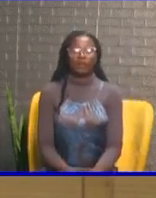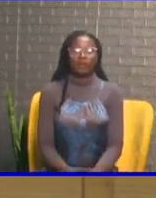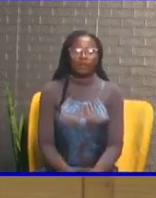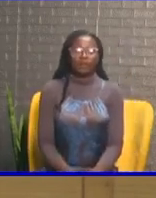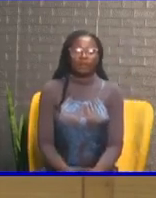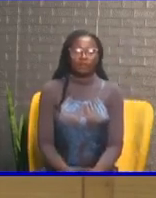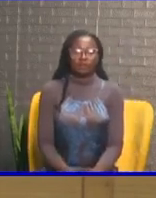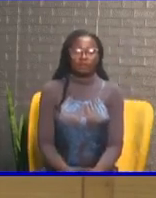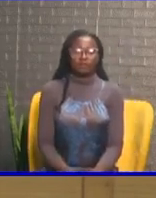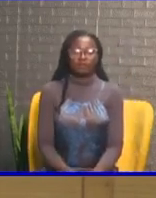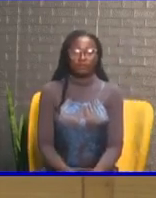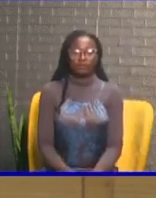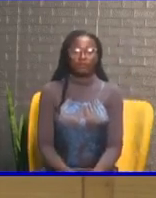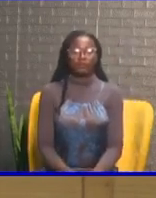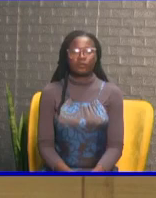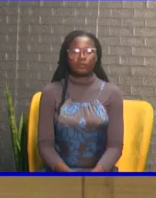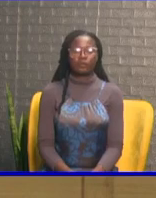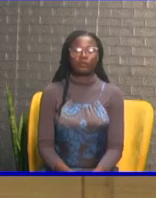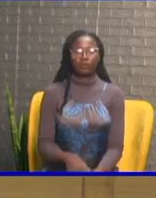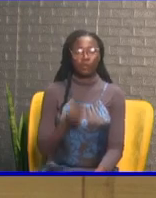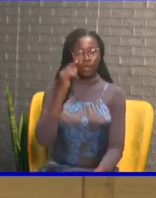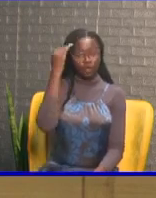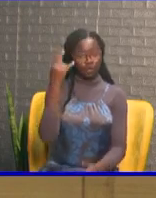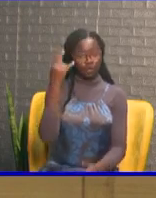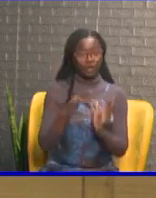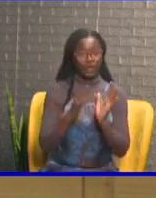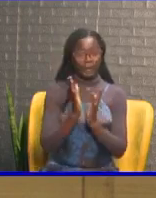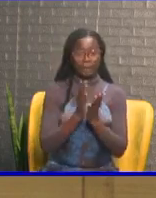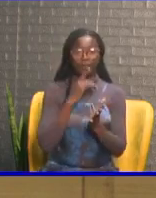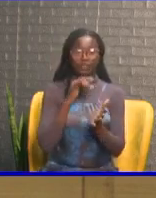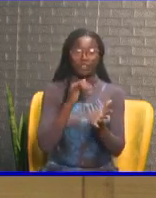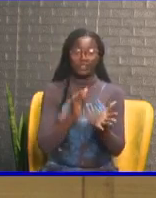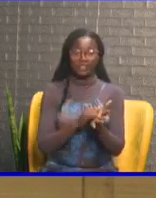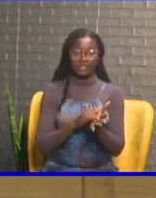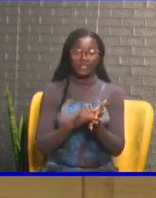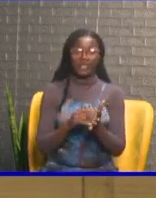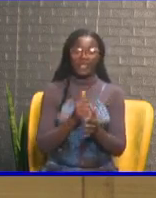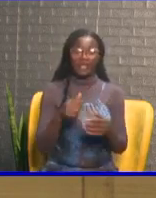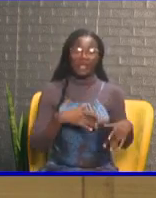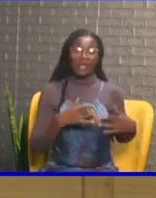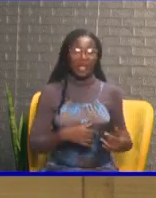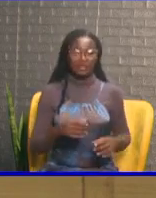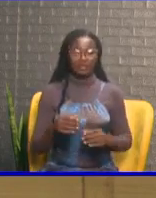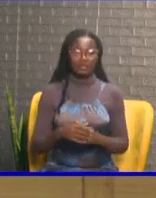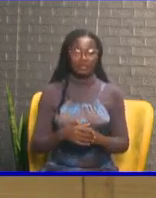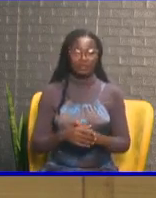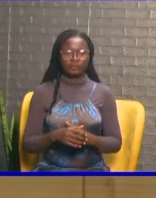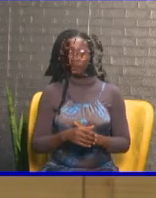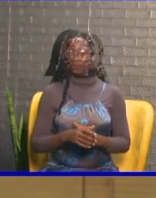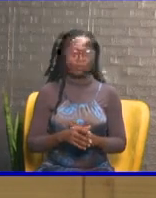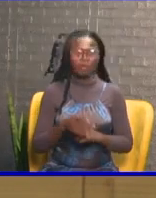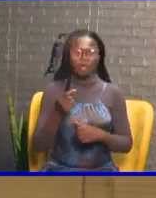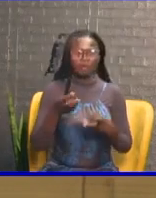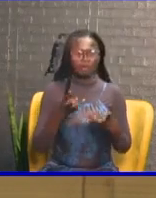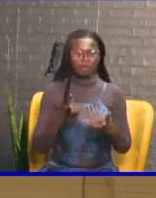I've told you that. You know, the Bible says, a merry heart doeth good like medicine. So the way in